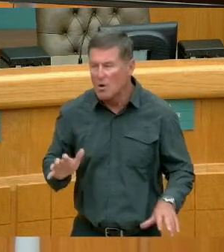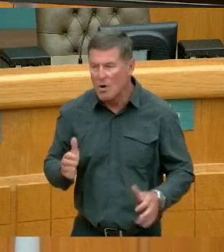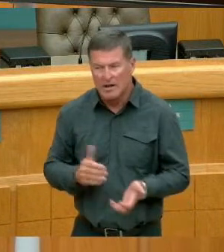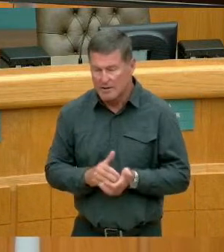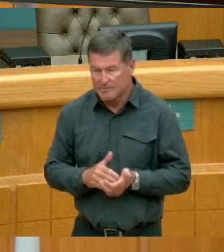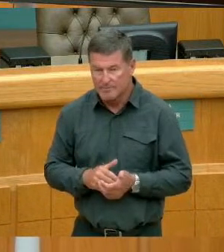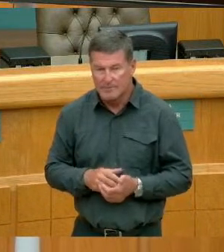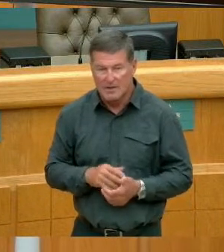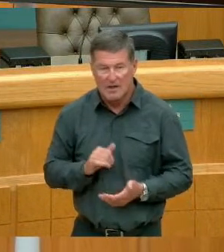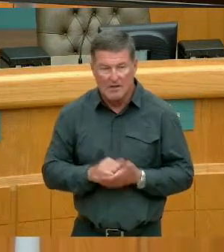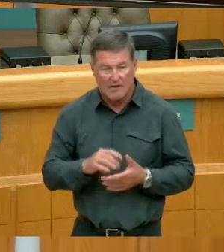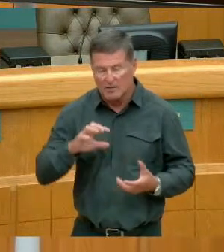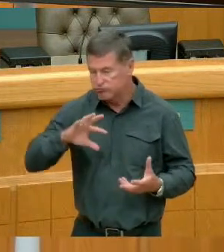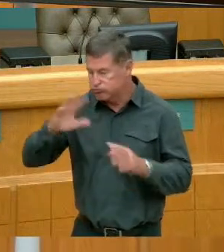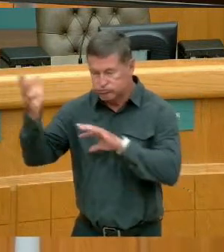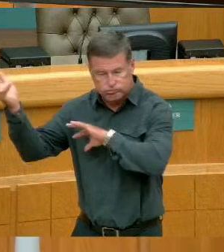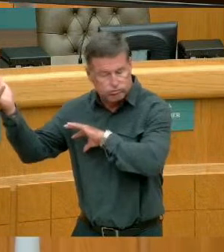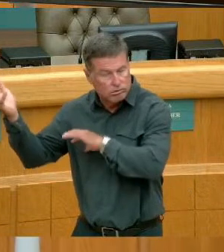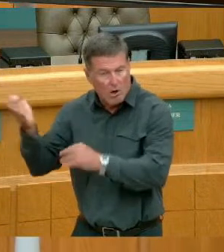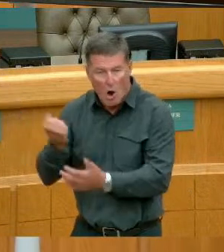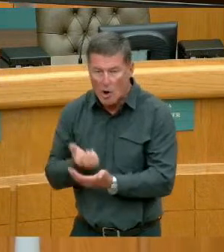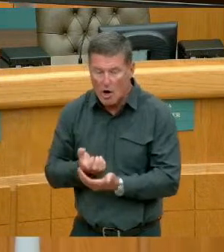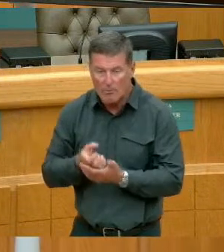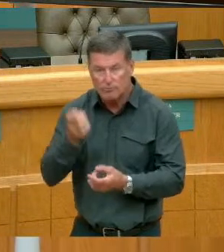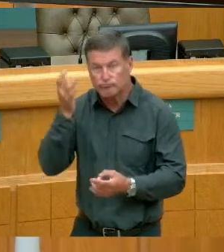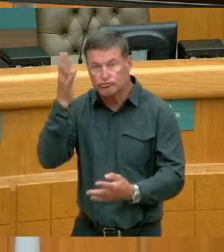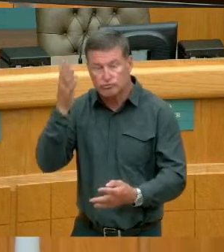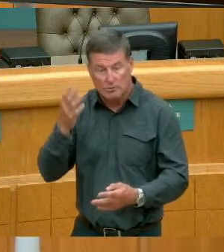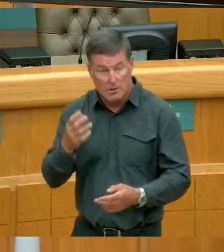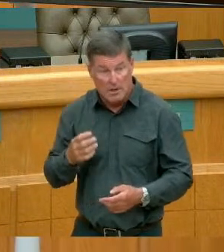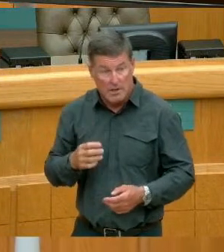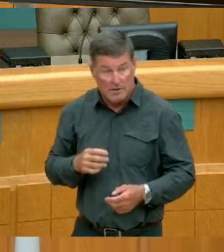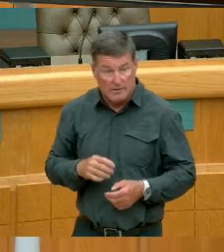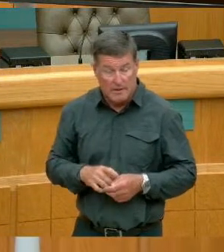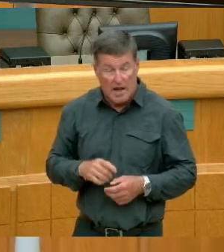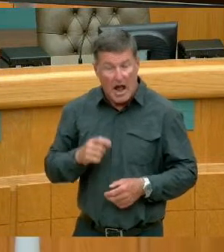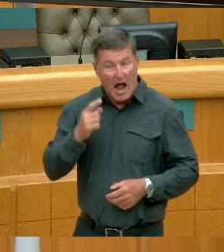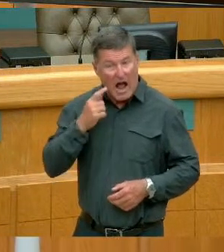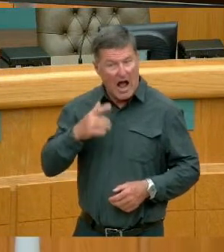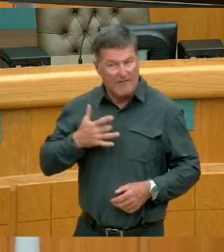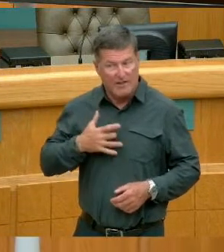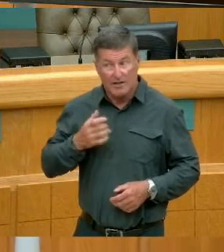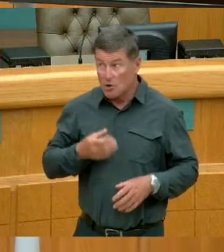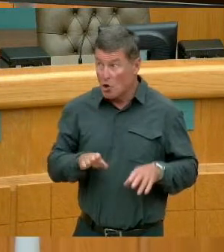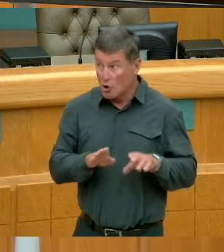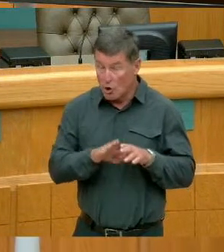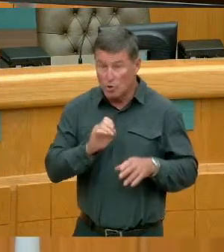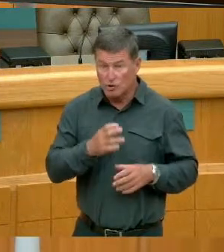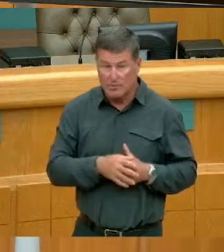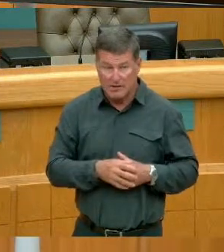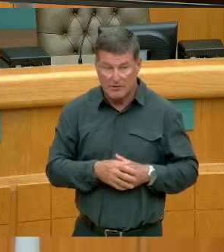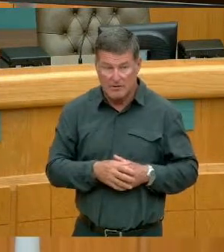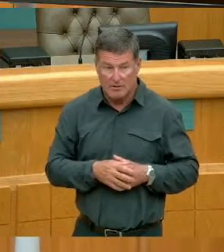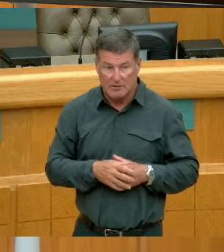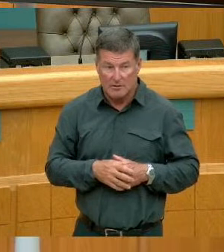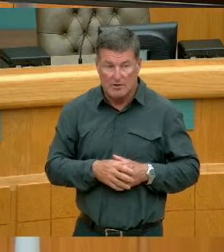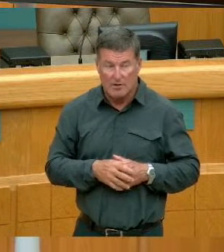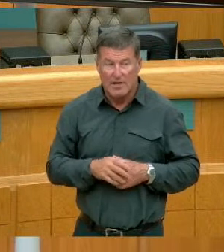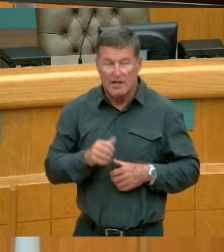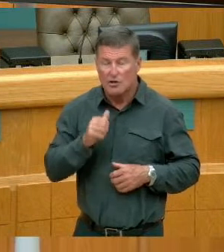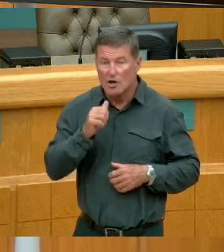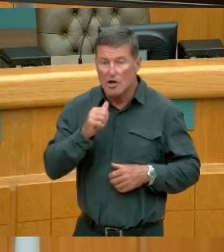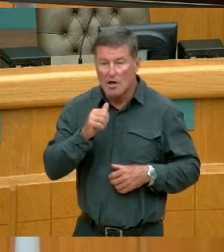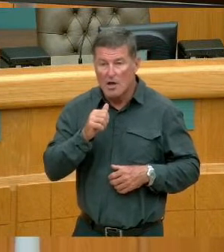devastating effect that is to our economy, and by doing this, I feel like we're doing everything in our power not to